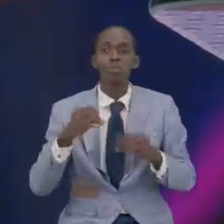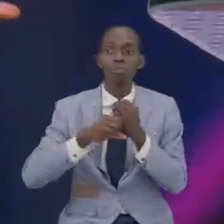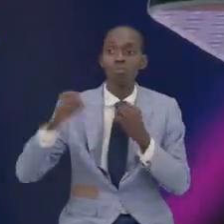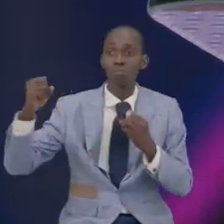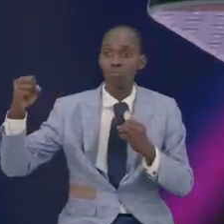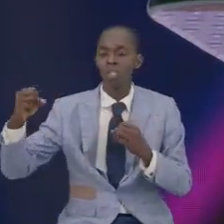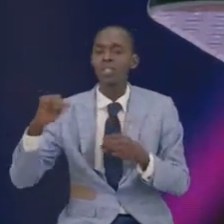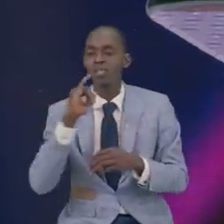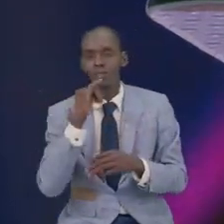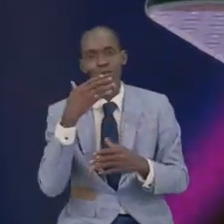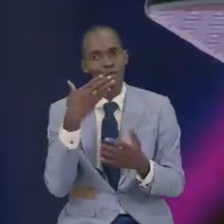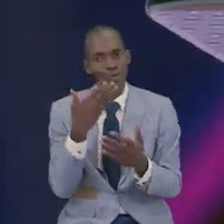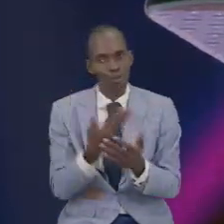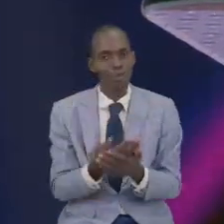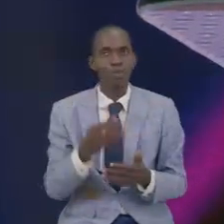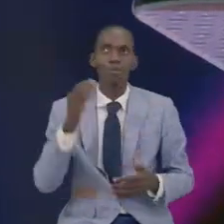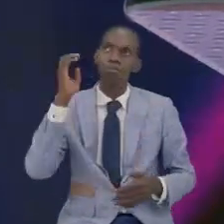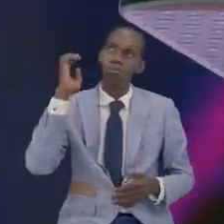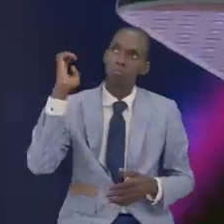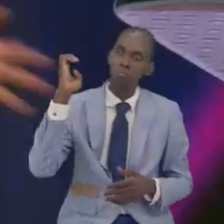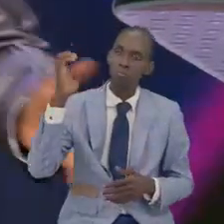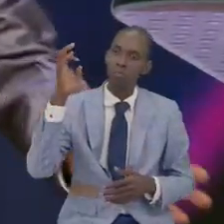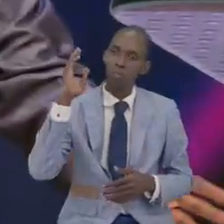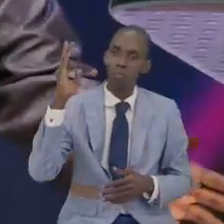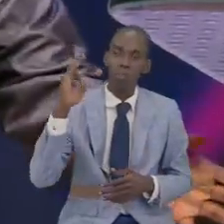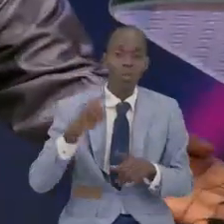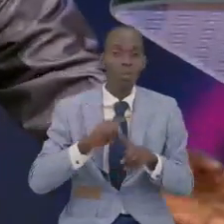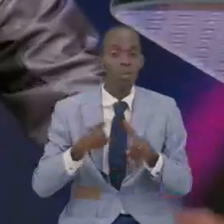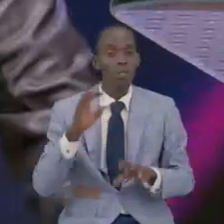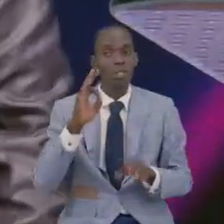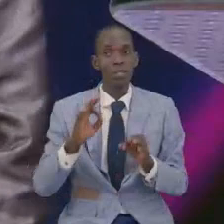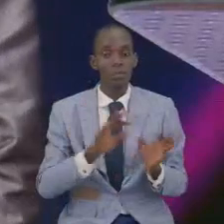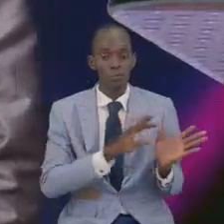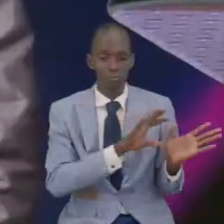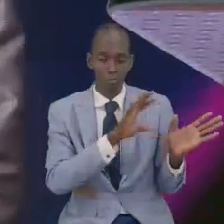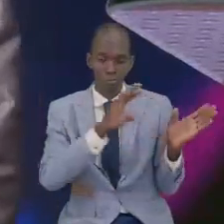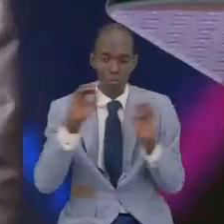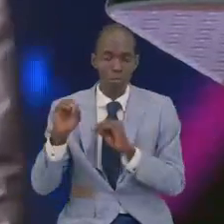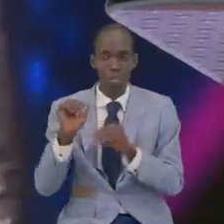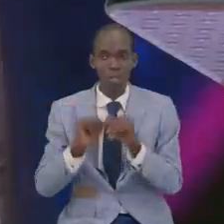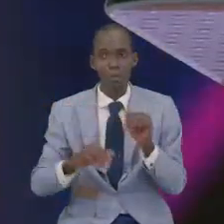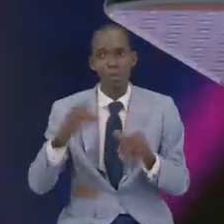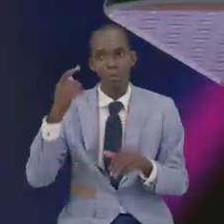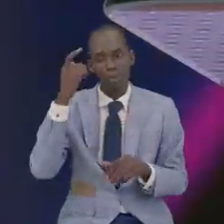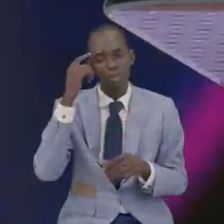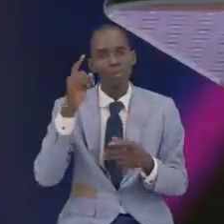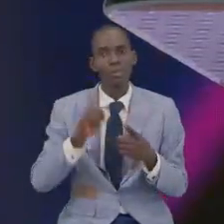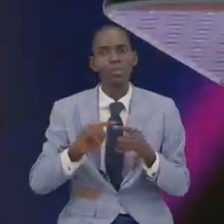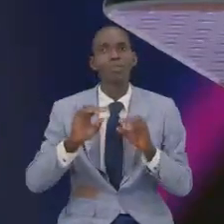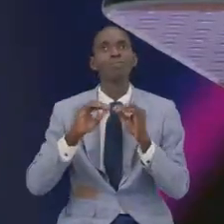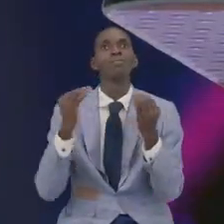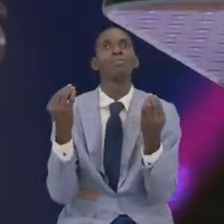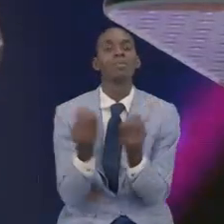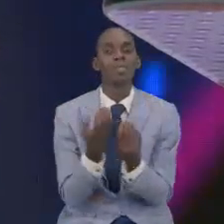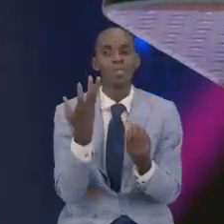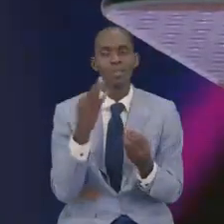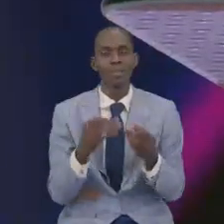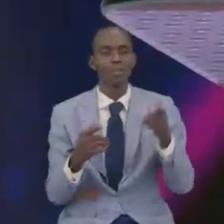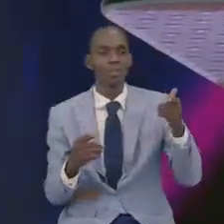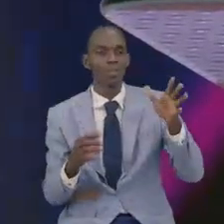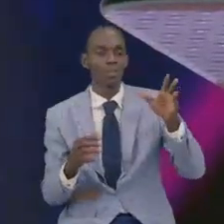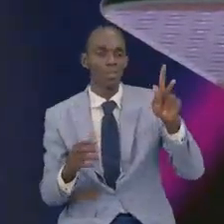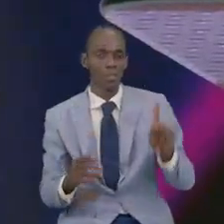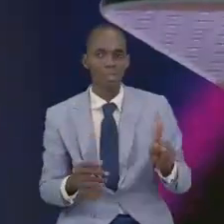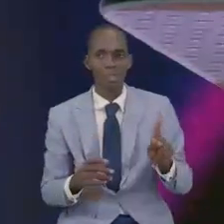my calling, evangelism. But when we divert everybody's attention to convener of GCK, teacher